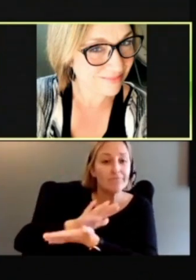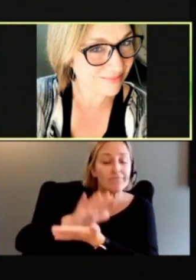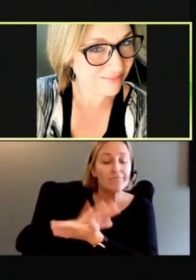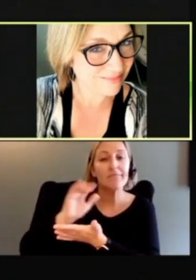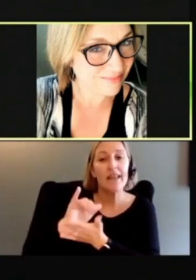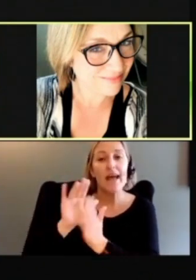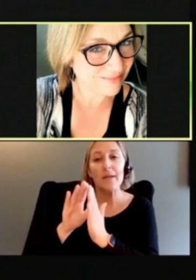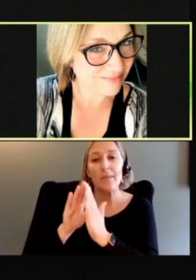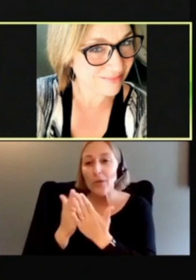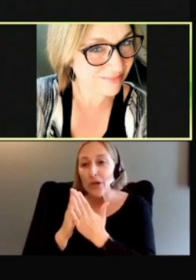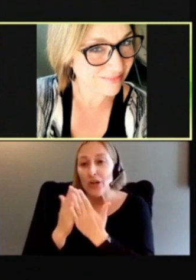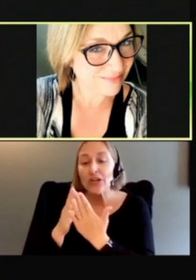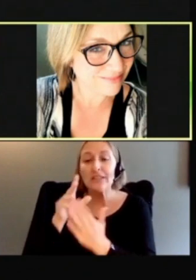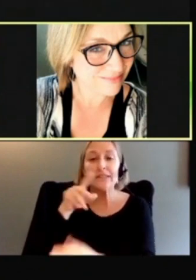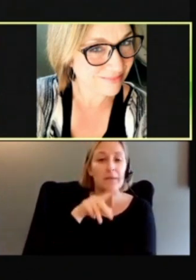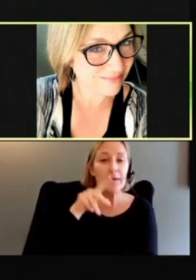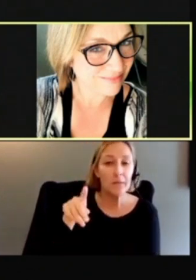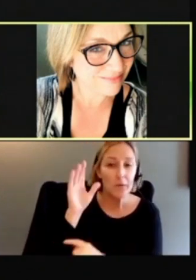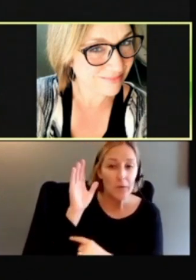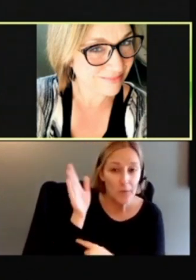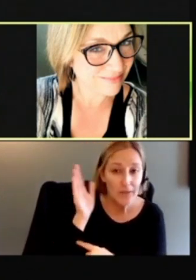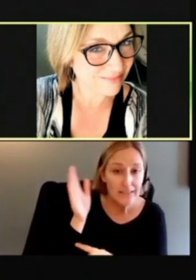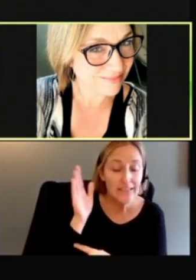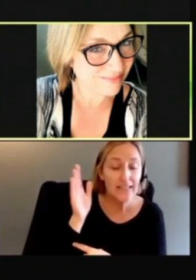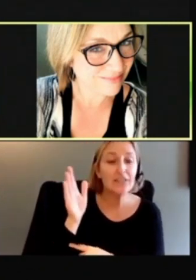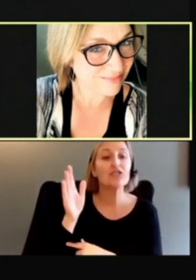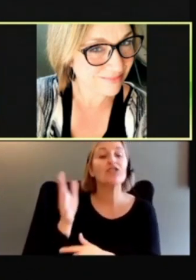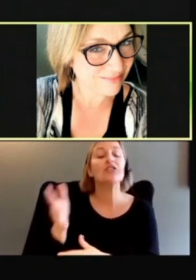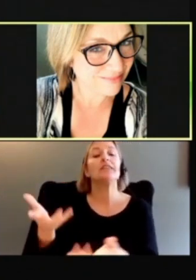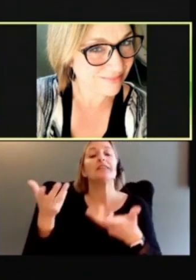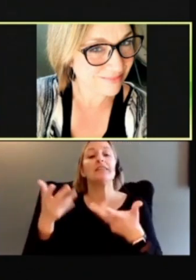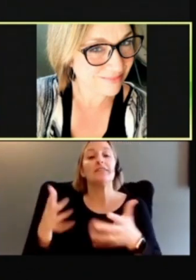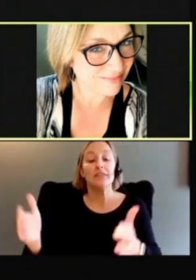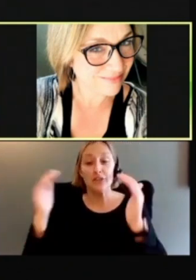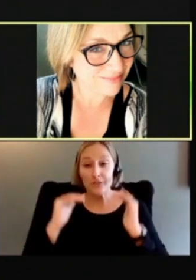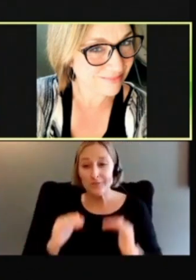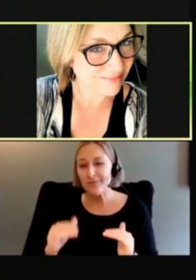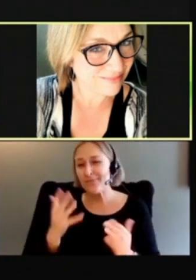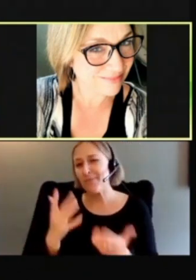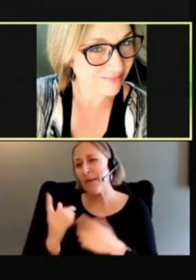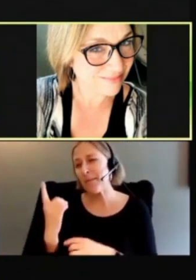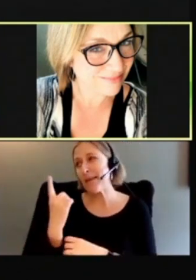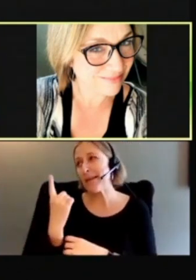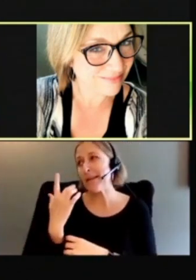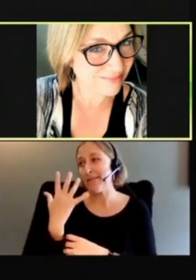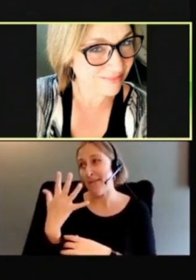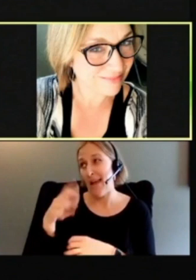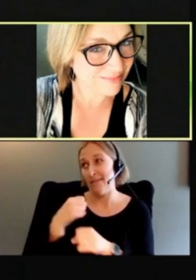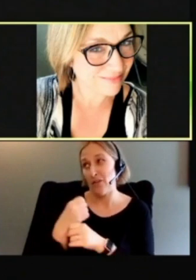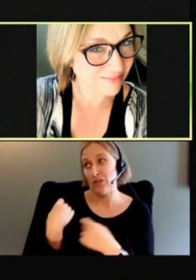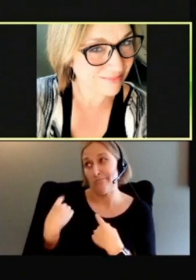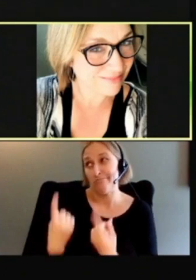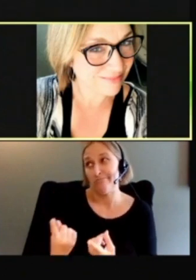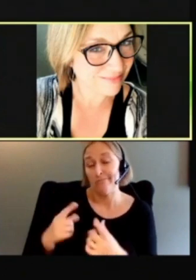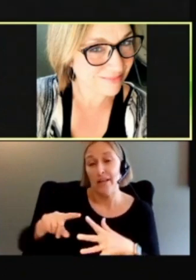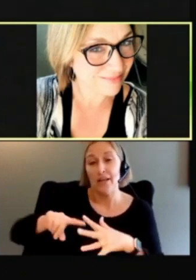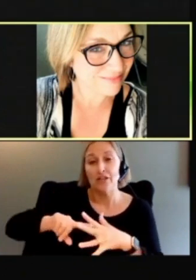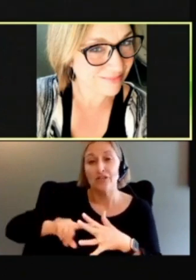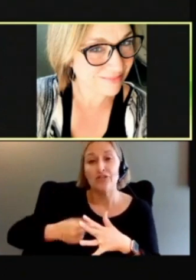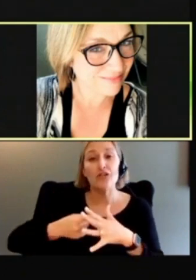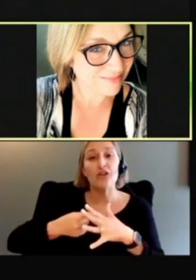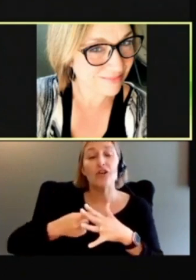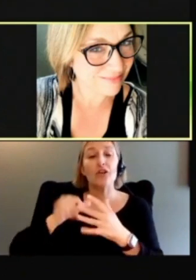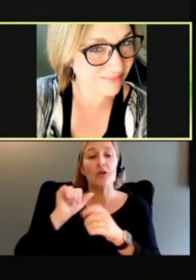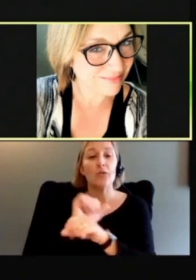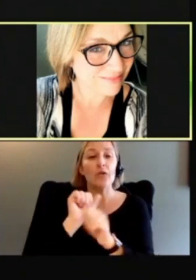and PowerPoint presentations. And then in probably the last 5 years, started dabbling